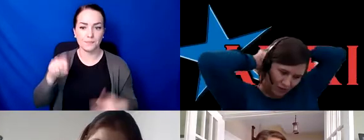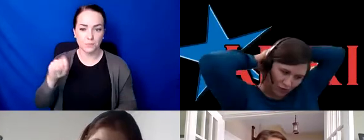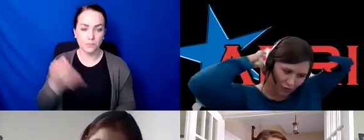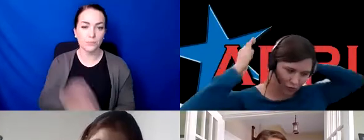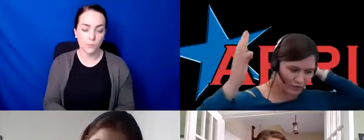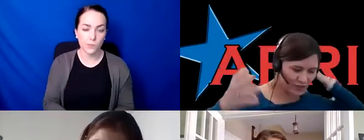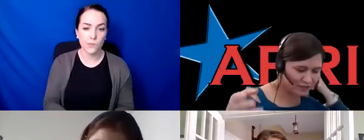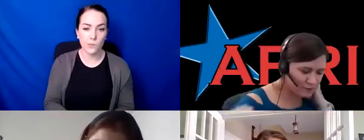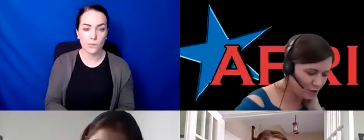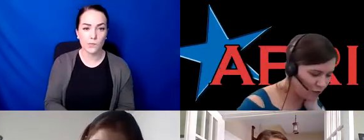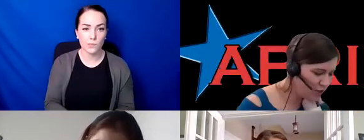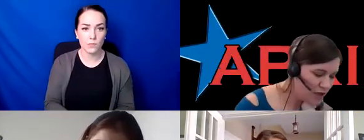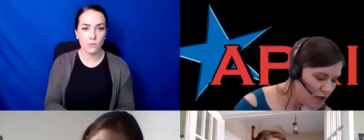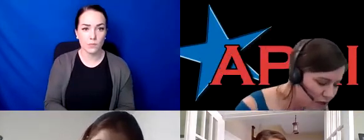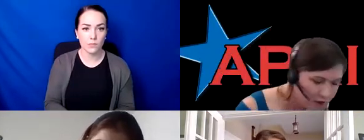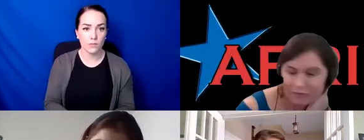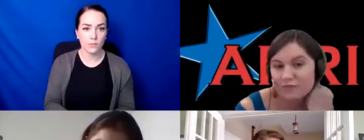When we